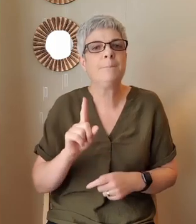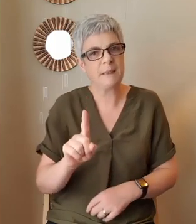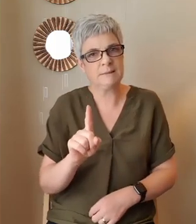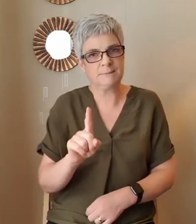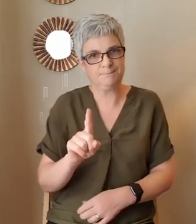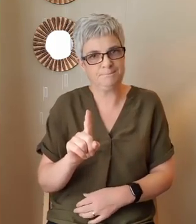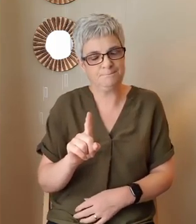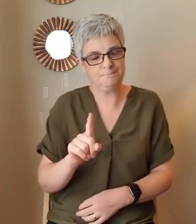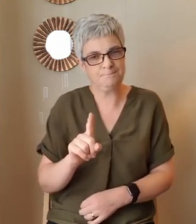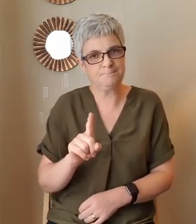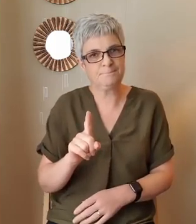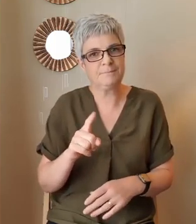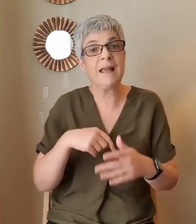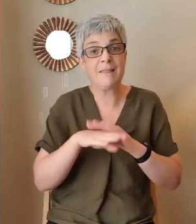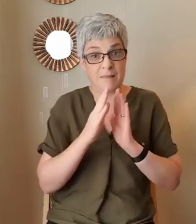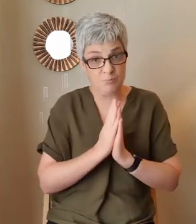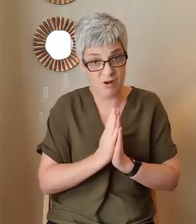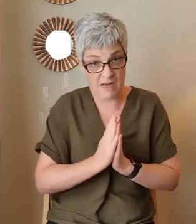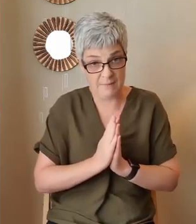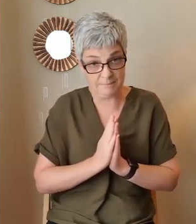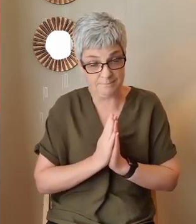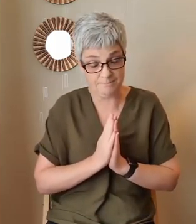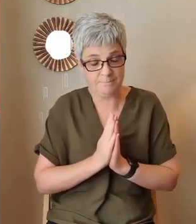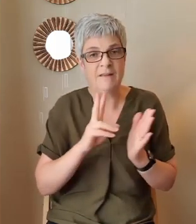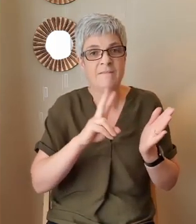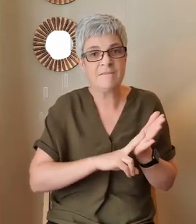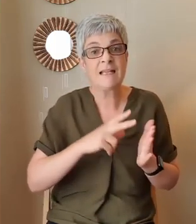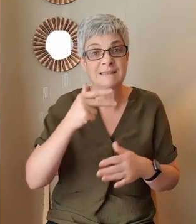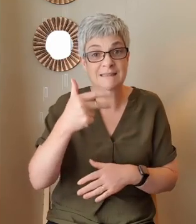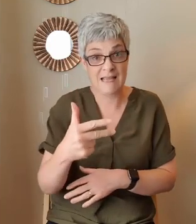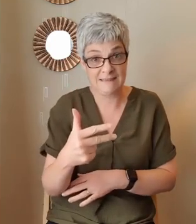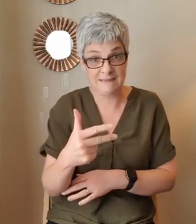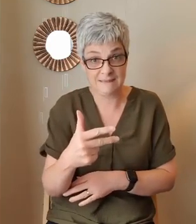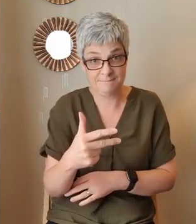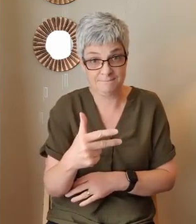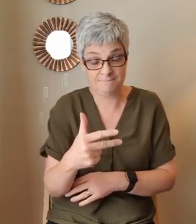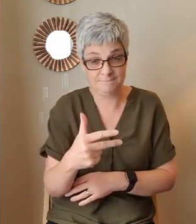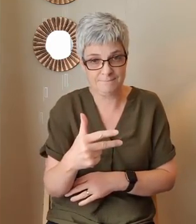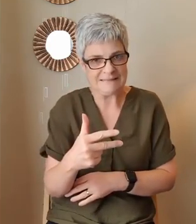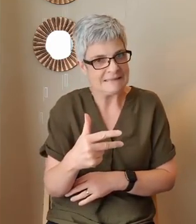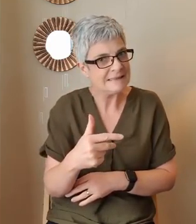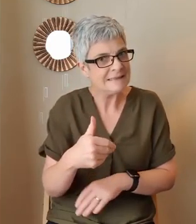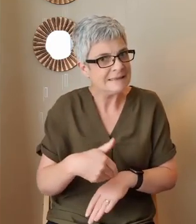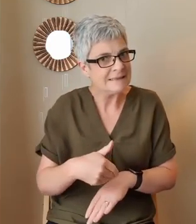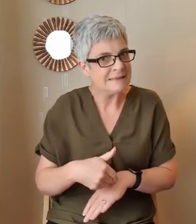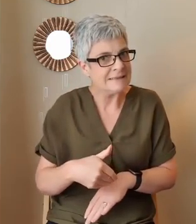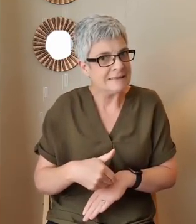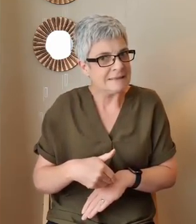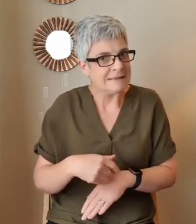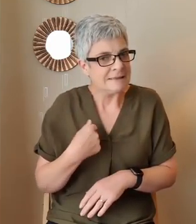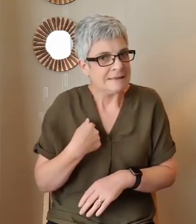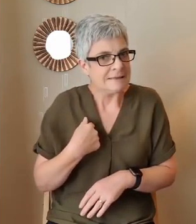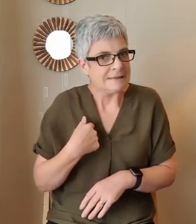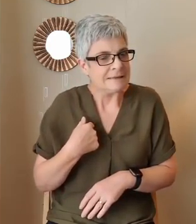And yet, in this prayer, verse 8, this is a bit troubling, isn't